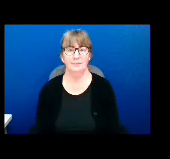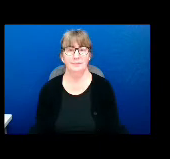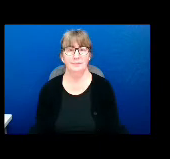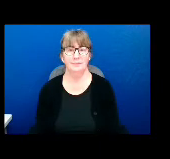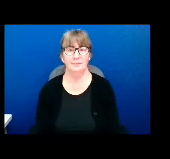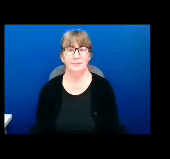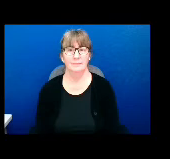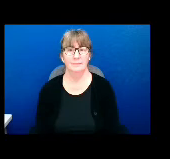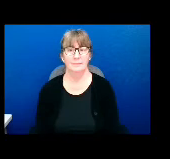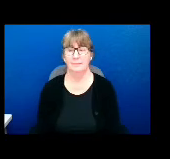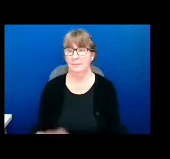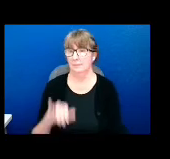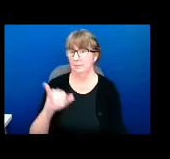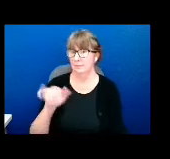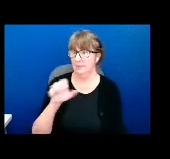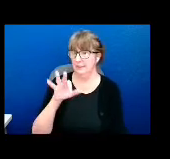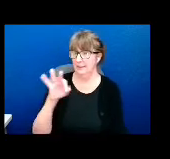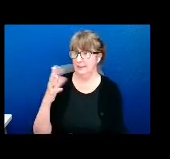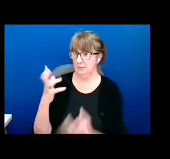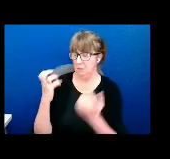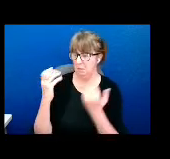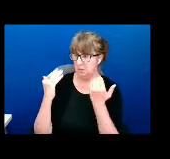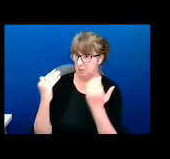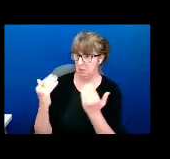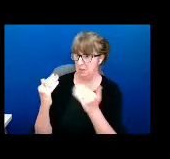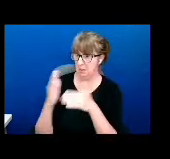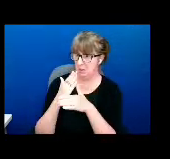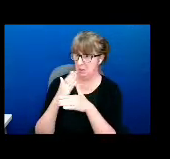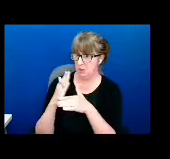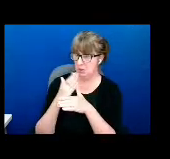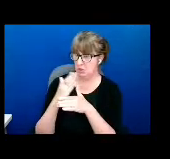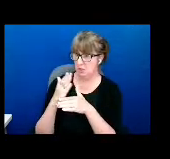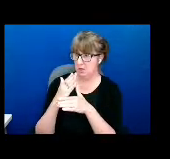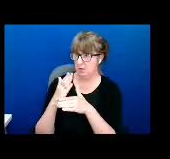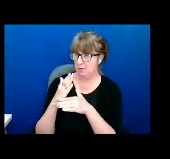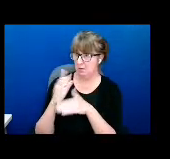Jeff, do you want me to go ahead and share the Tanner video or put the link in?